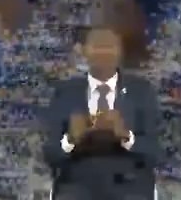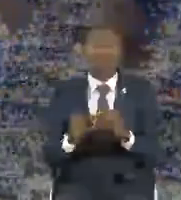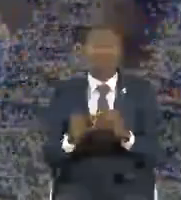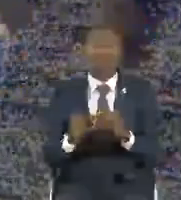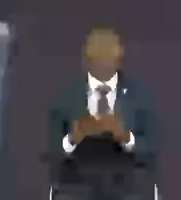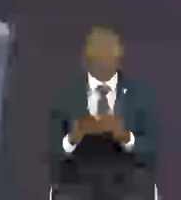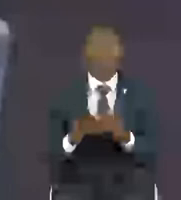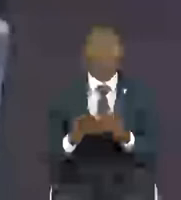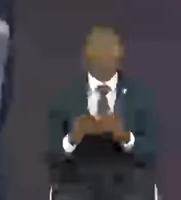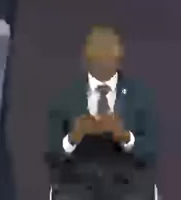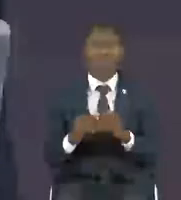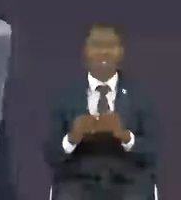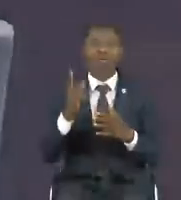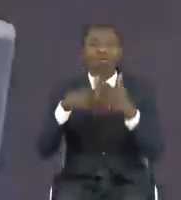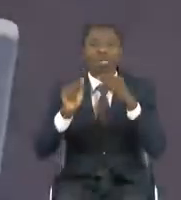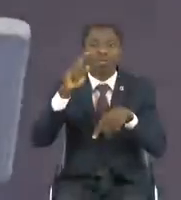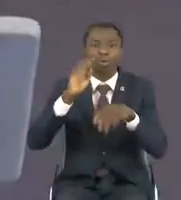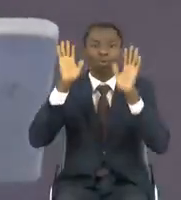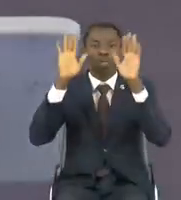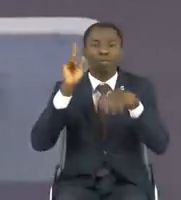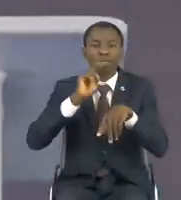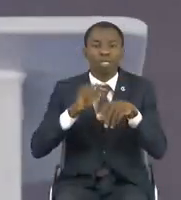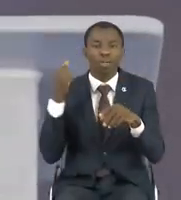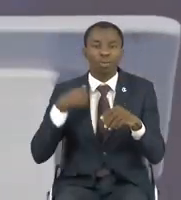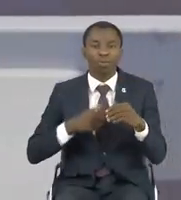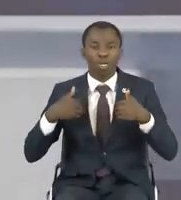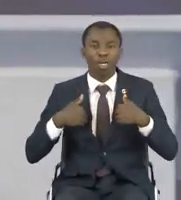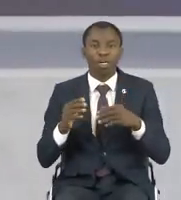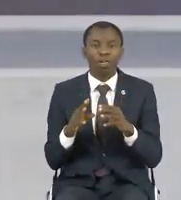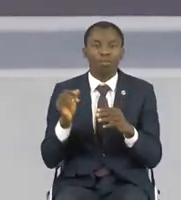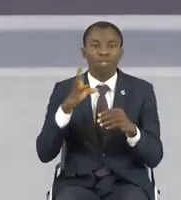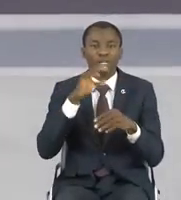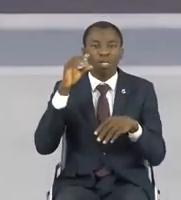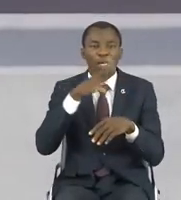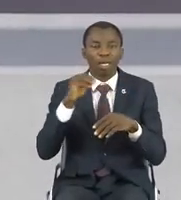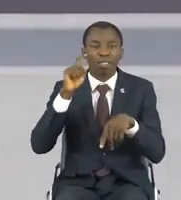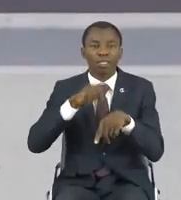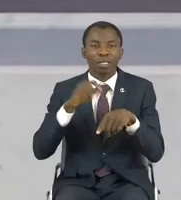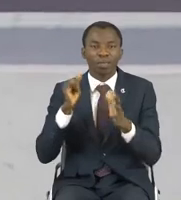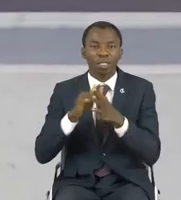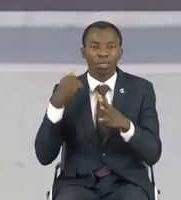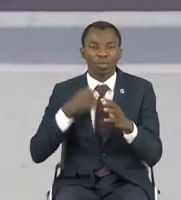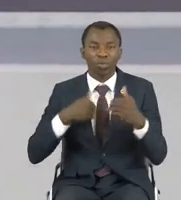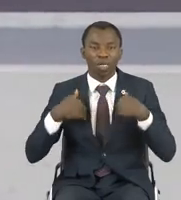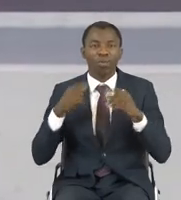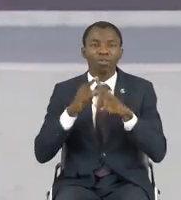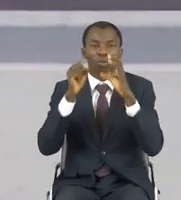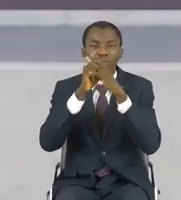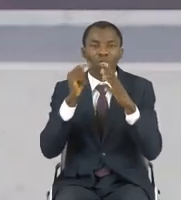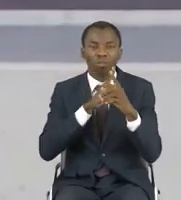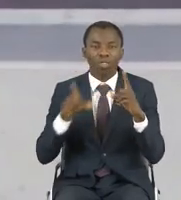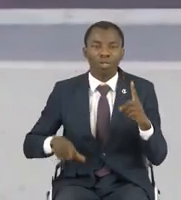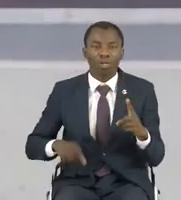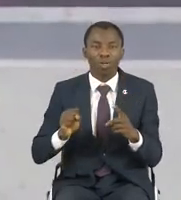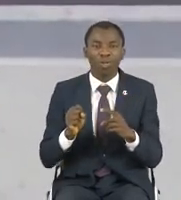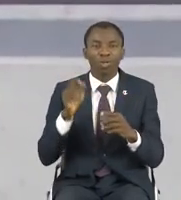What a wonderful time we have, and a chance we have to worship the Lord. Maybe you've